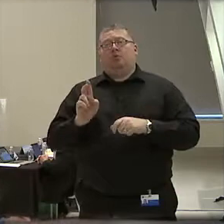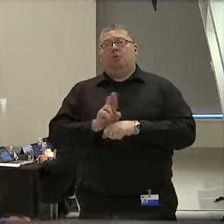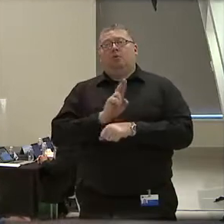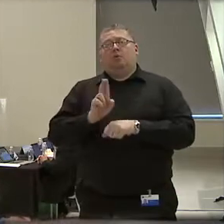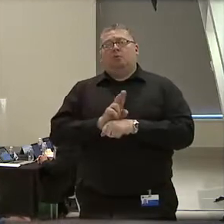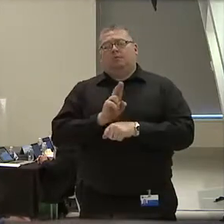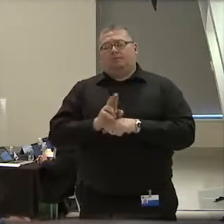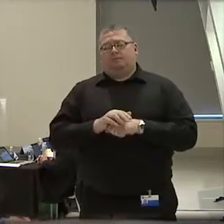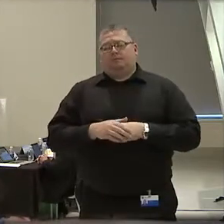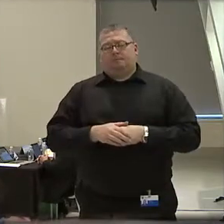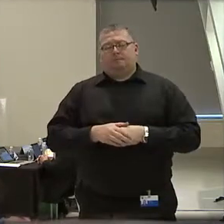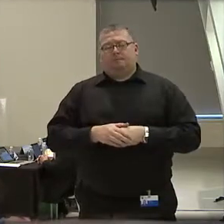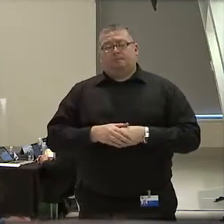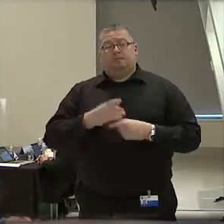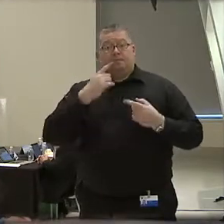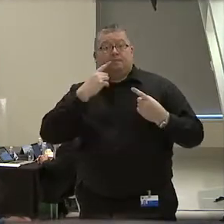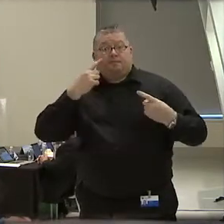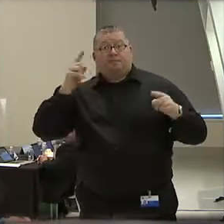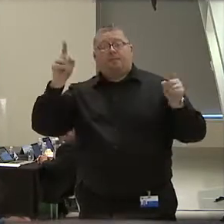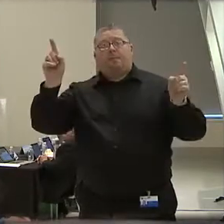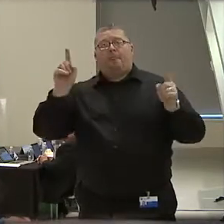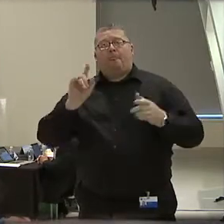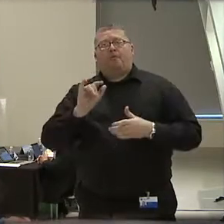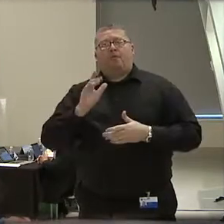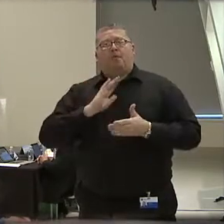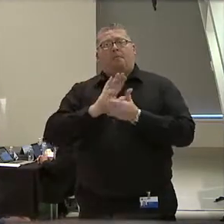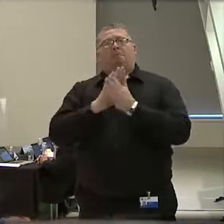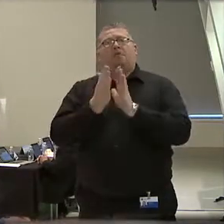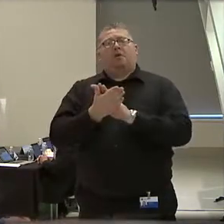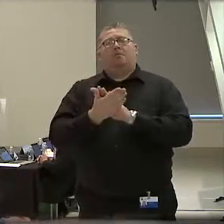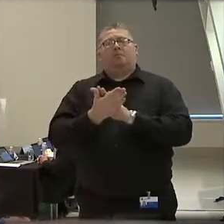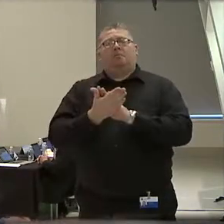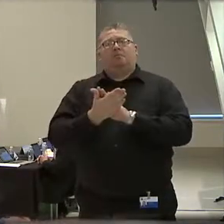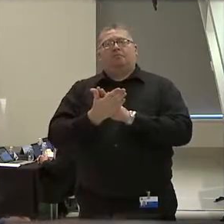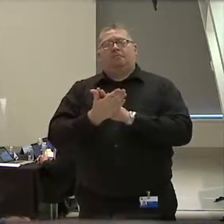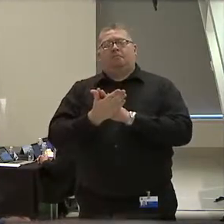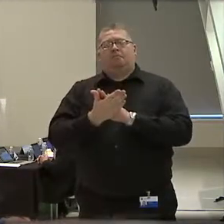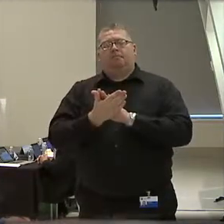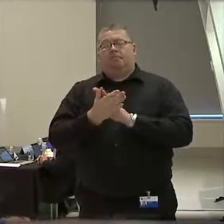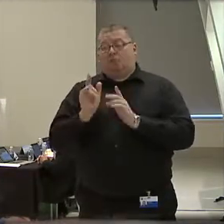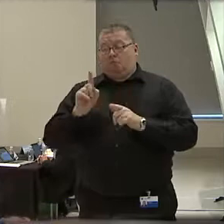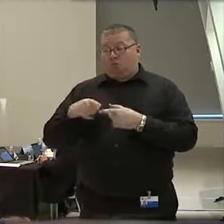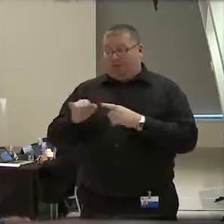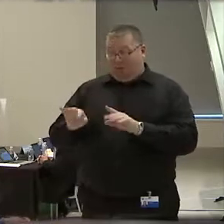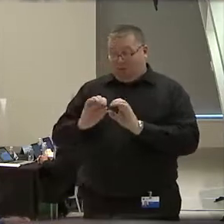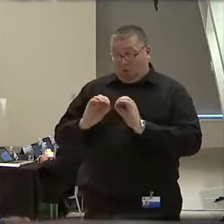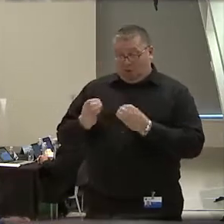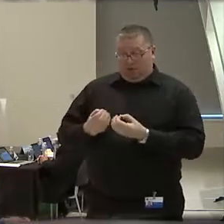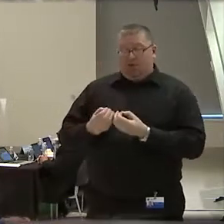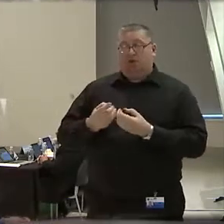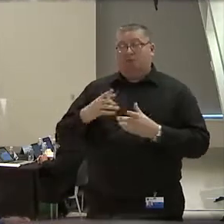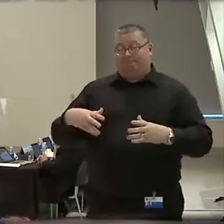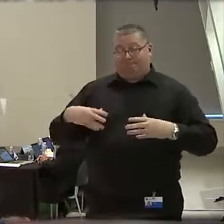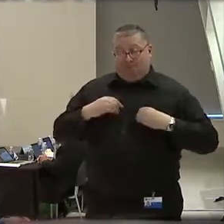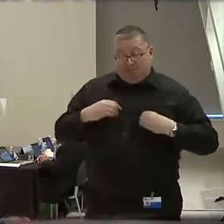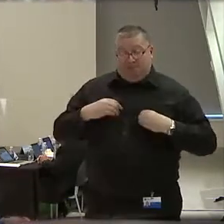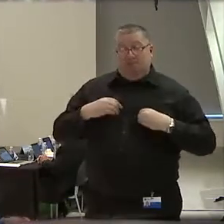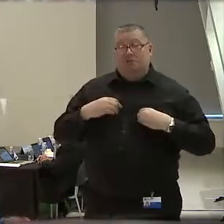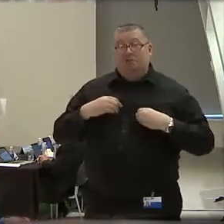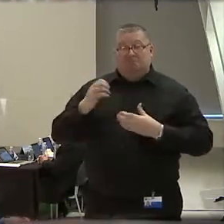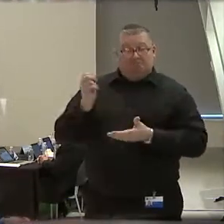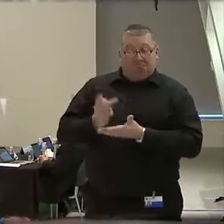it eventually, once it became, once the organization accepted it, and